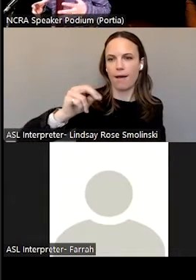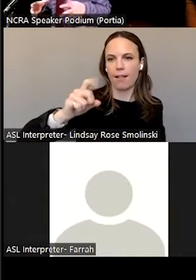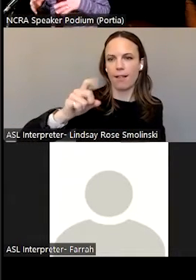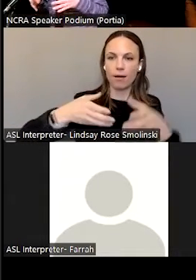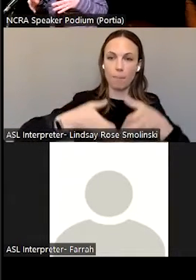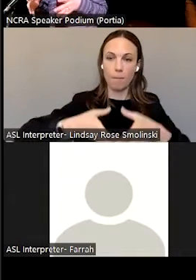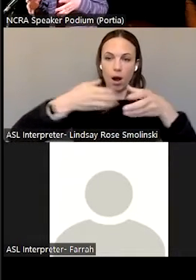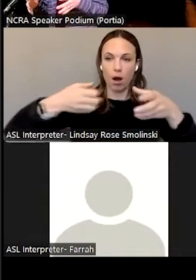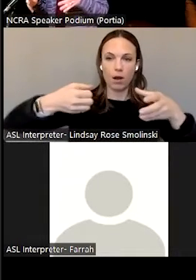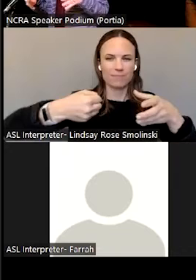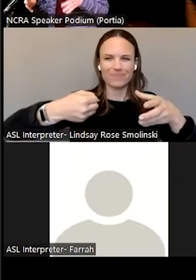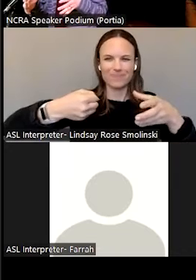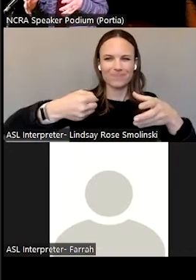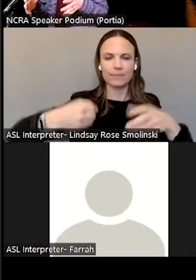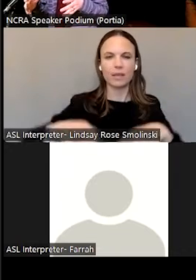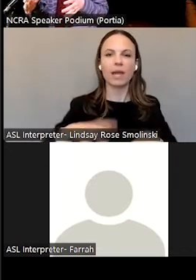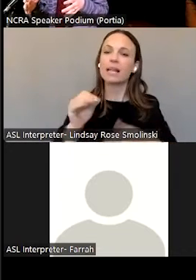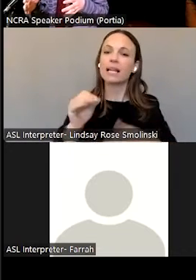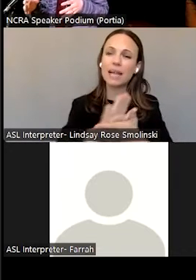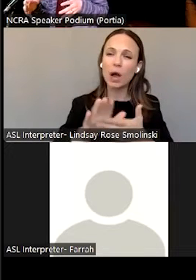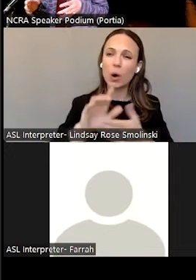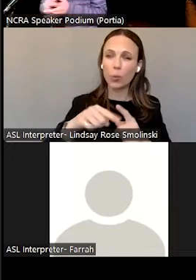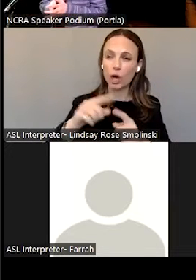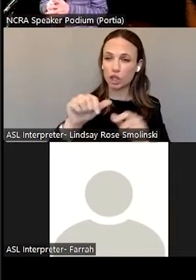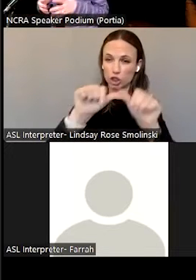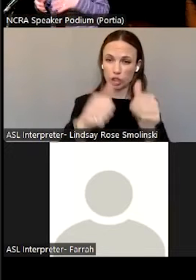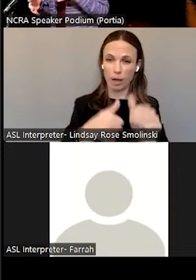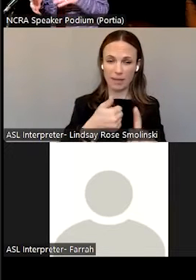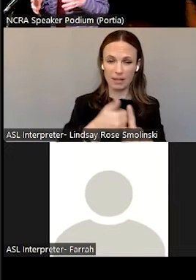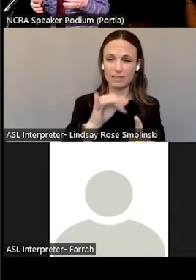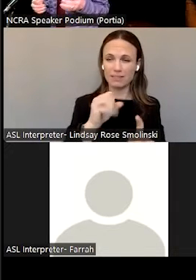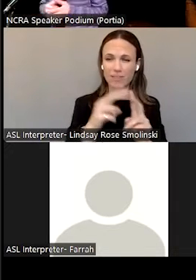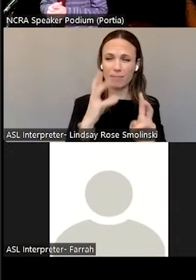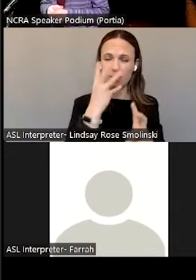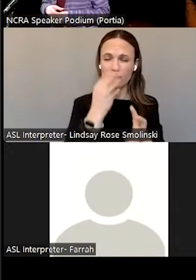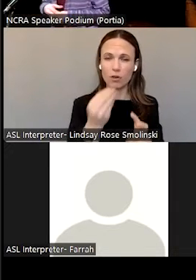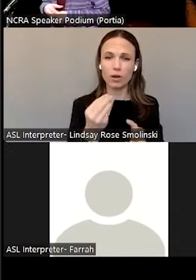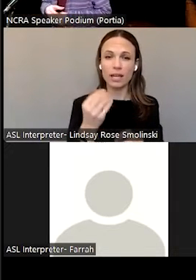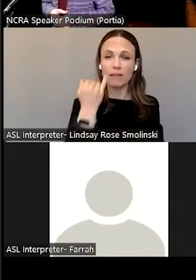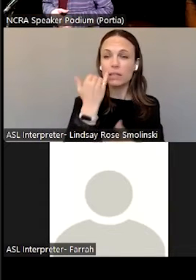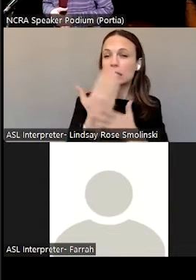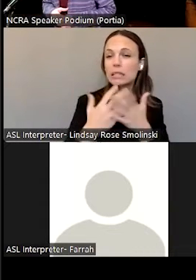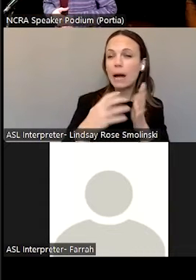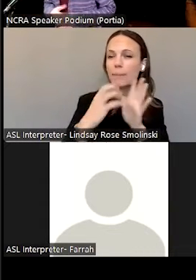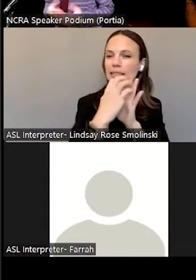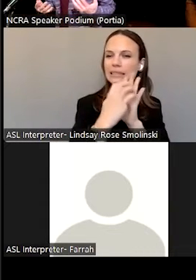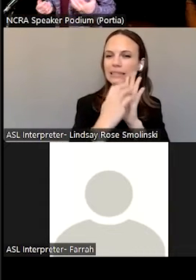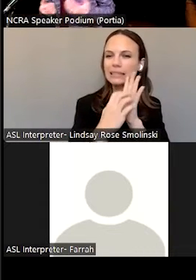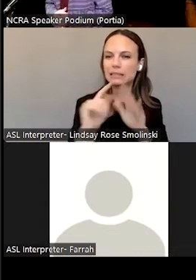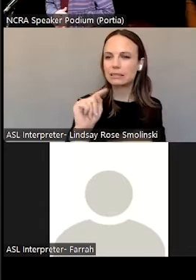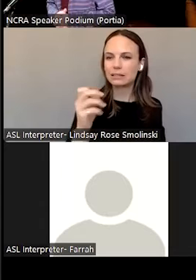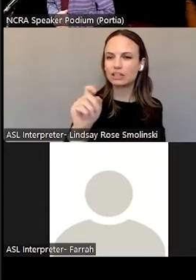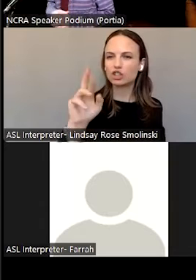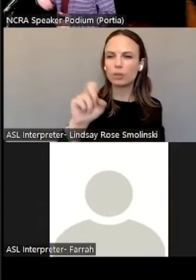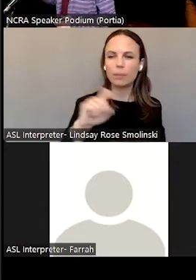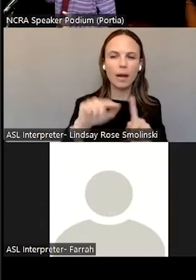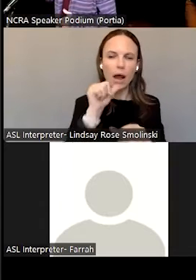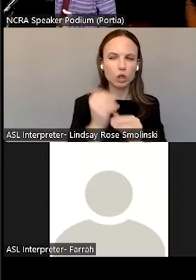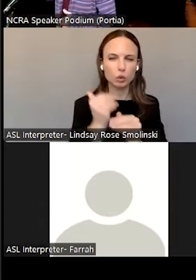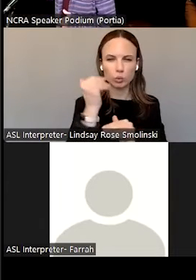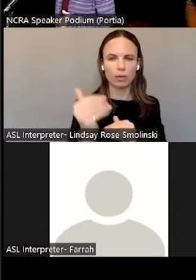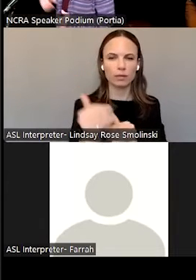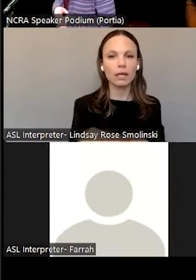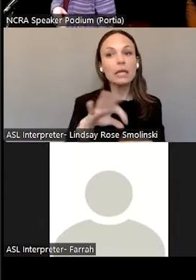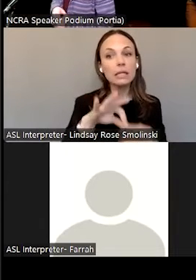and it's nice when the shape is really beautiful and if there's some texture, but not too much texture. Except for the